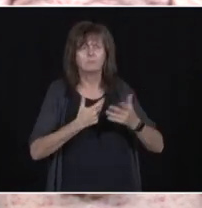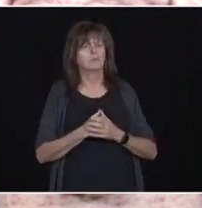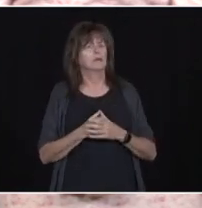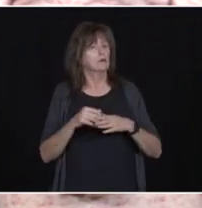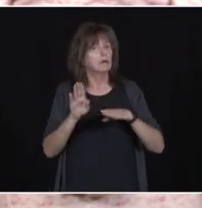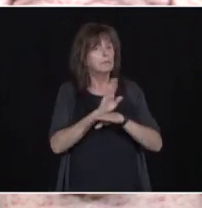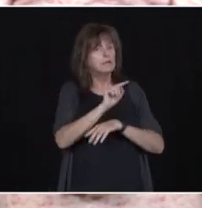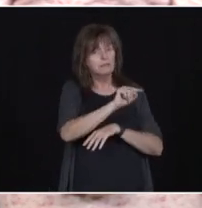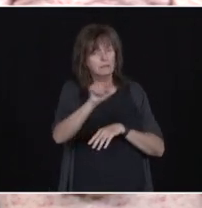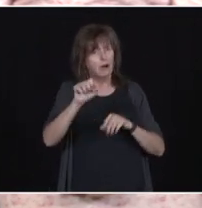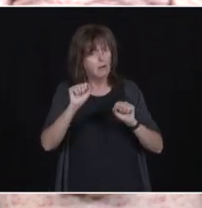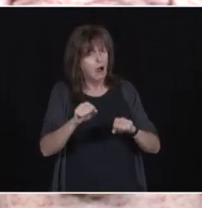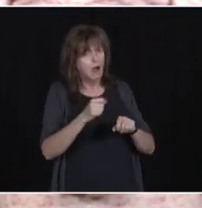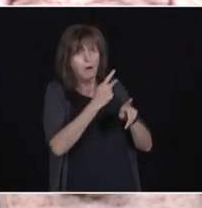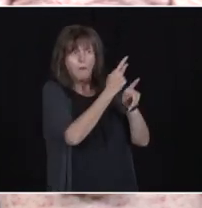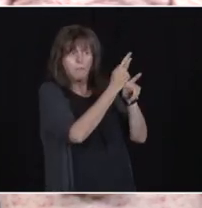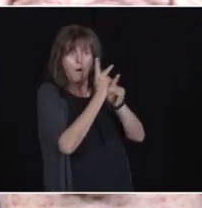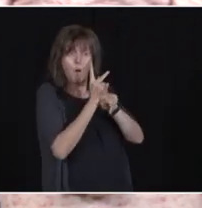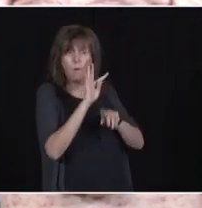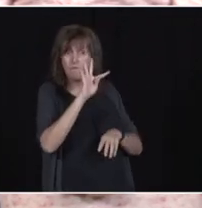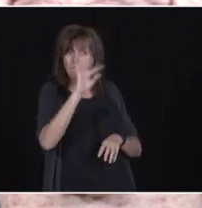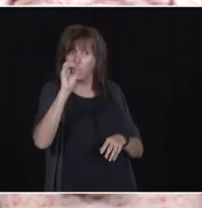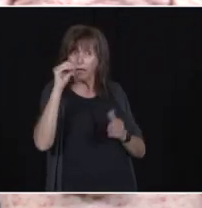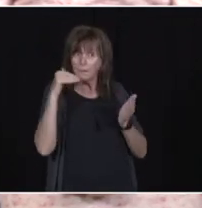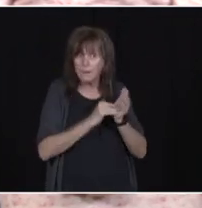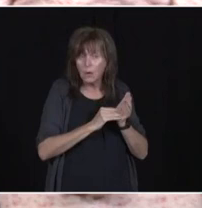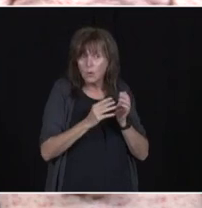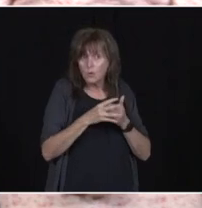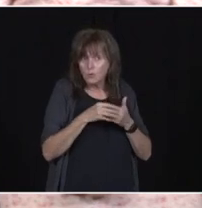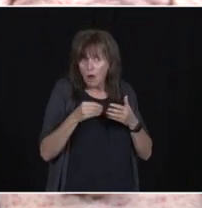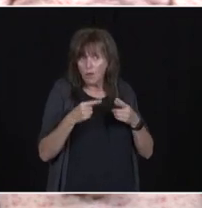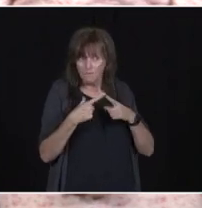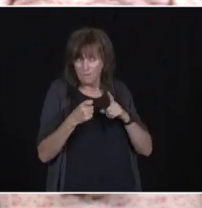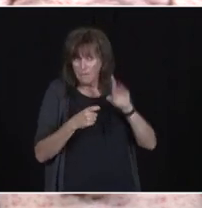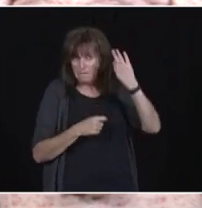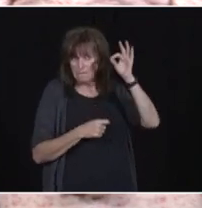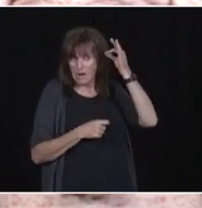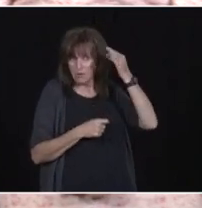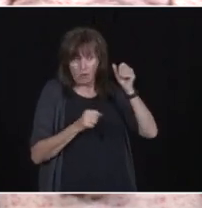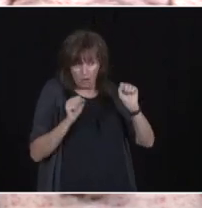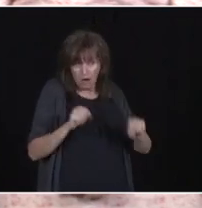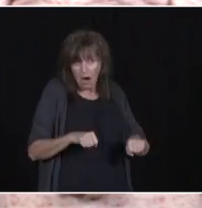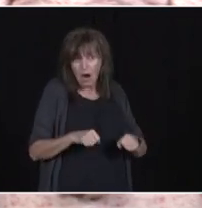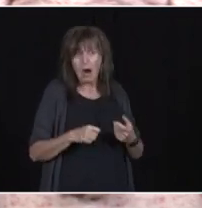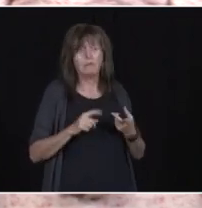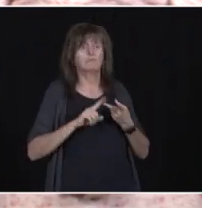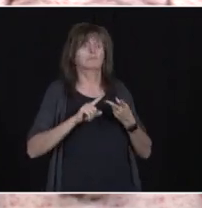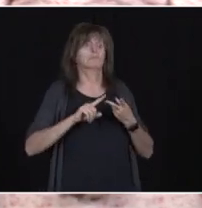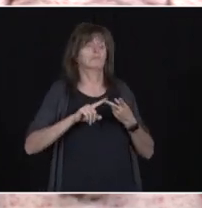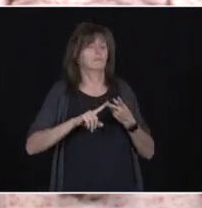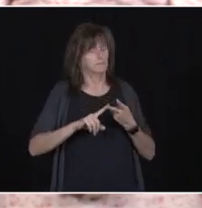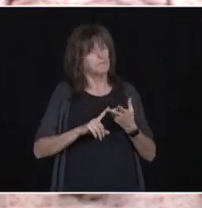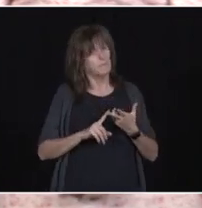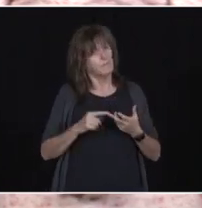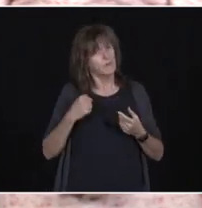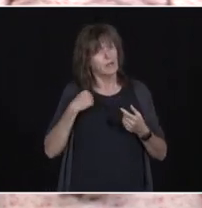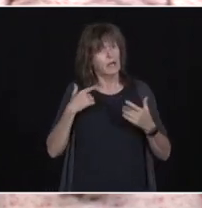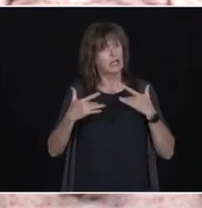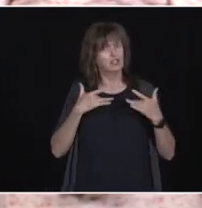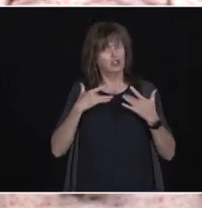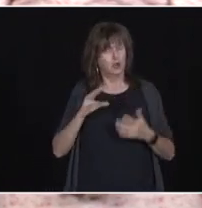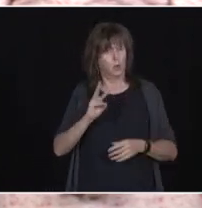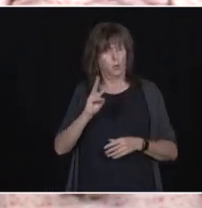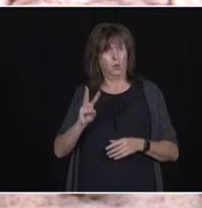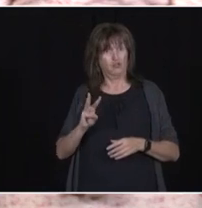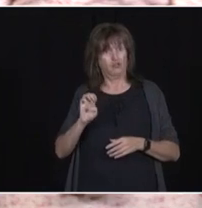government. There's a wide range, but our number one key issue in the Windsor-Essex area is to make sure we reduce the cases. I had